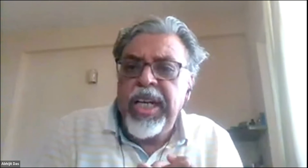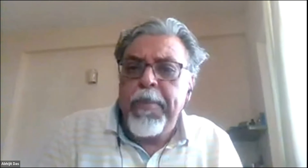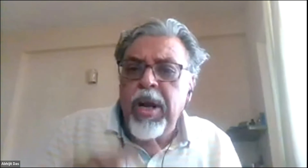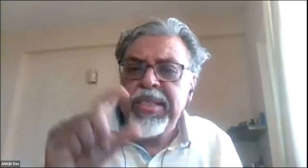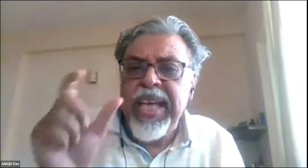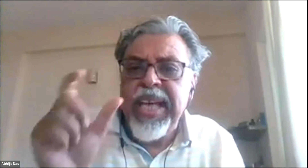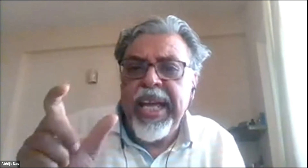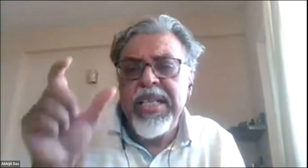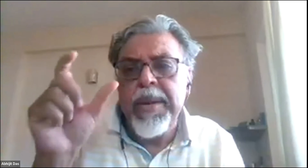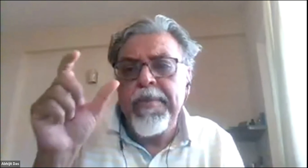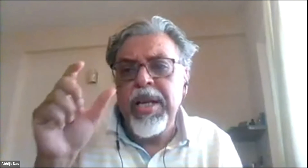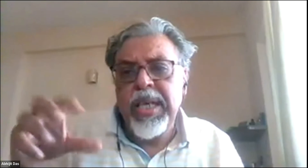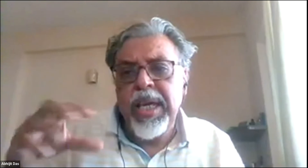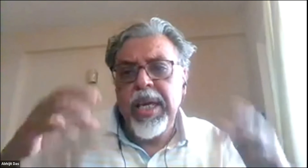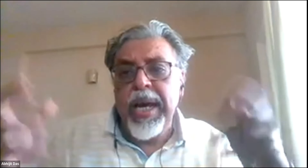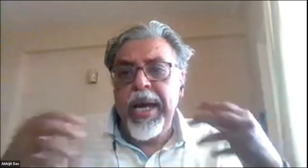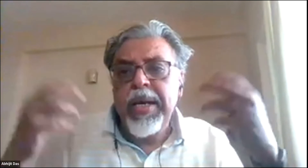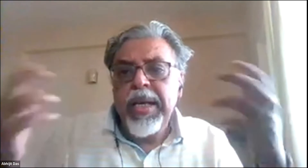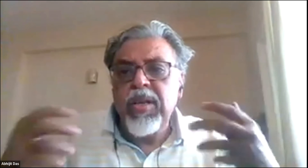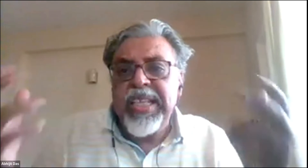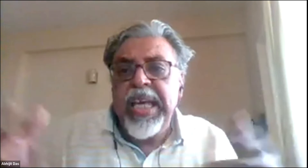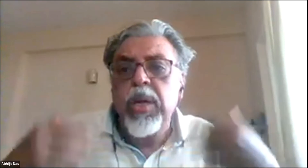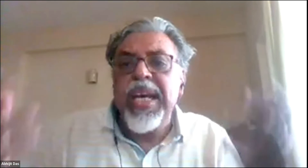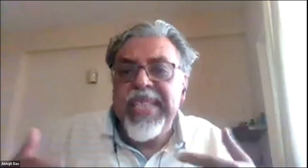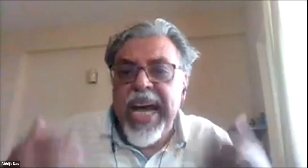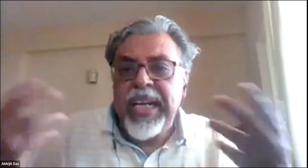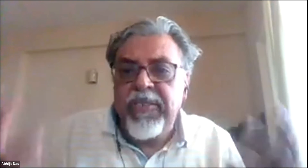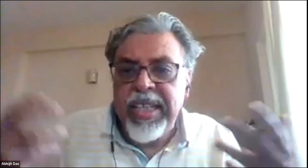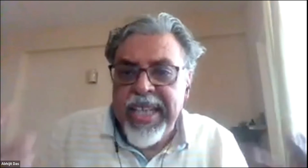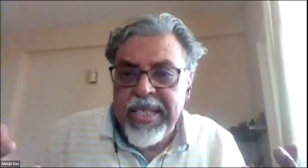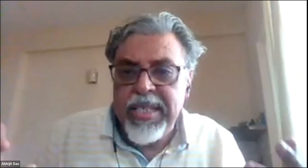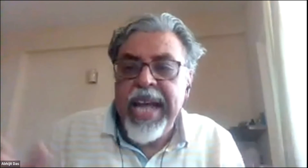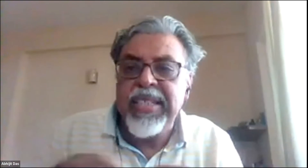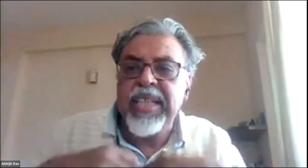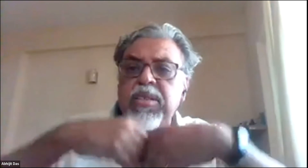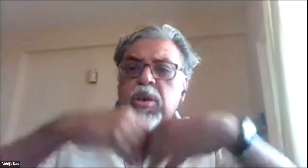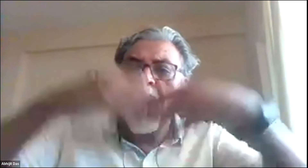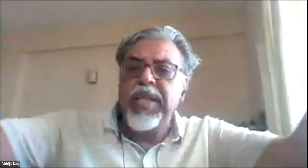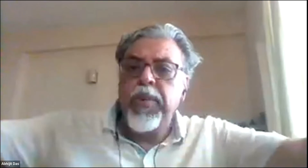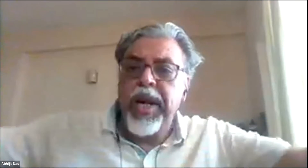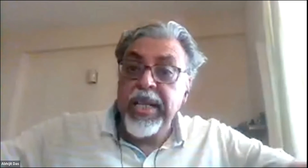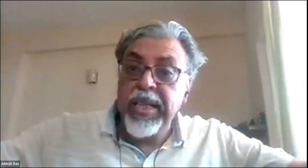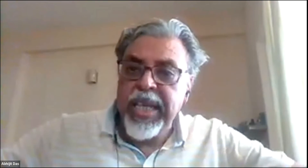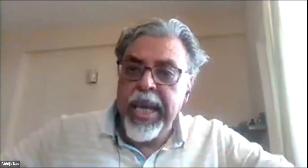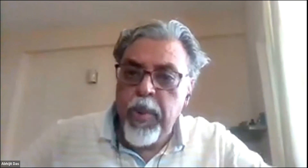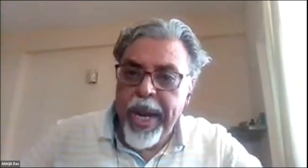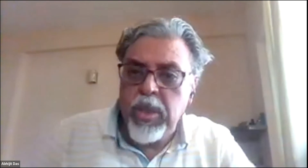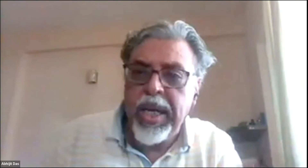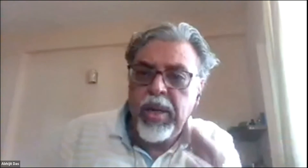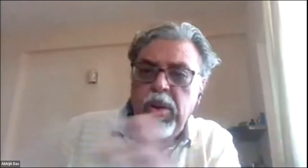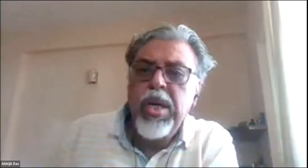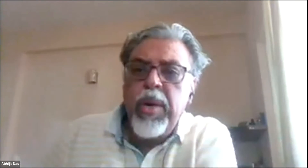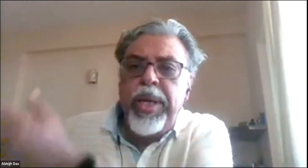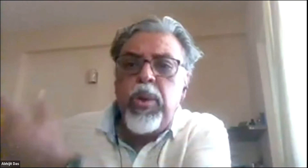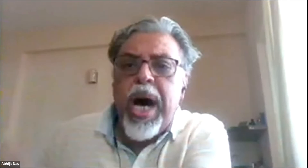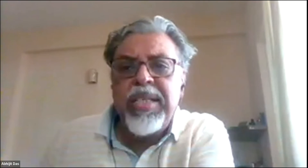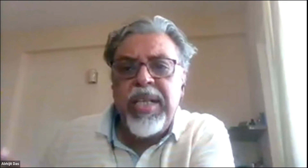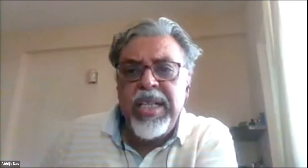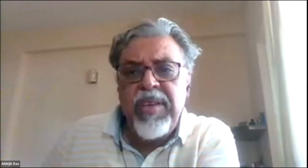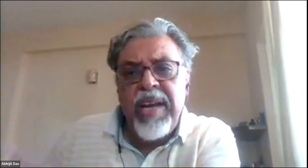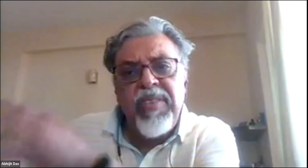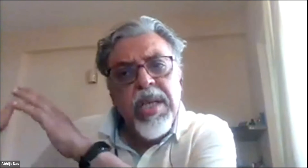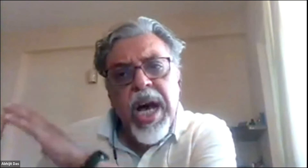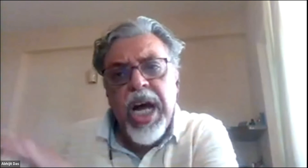quickly. Unfortunately, policy cycles and policy, there's a huge anxiety for success, and success all over the world in the same way.